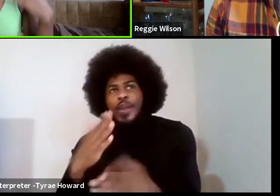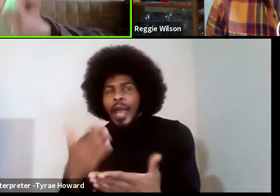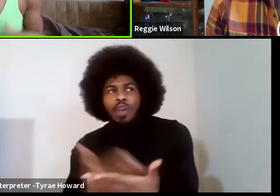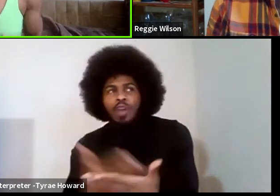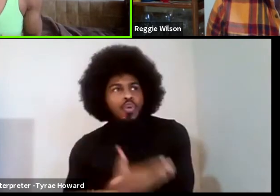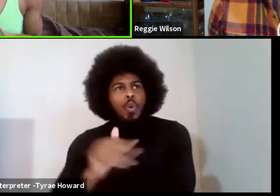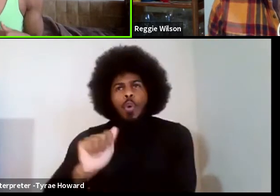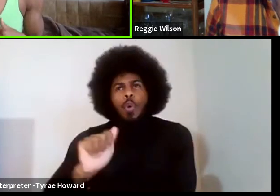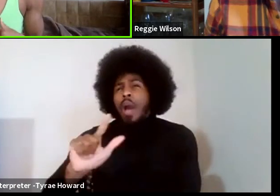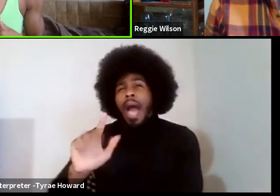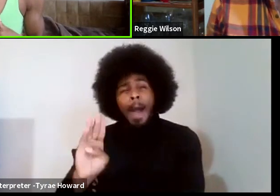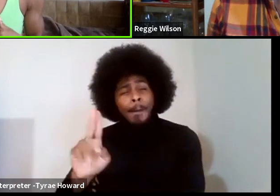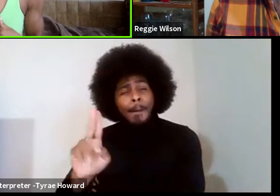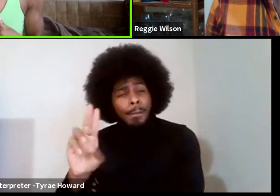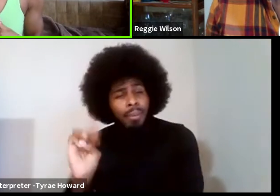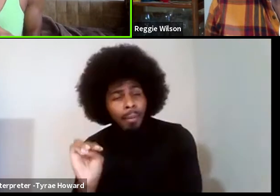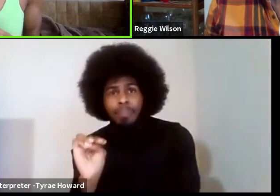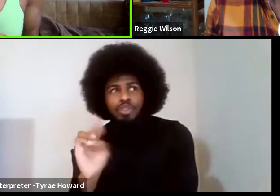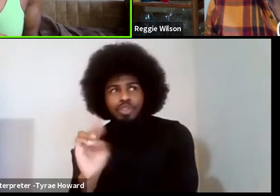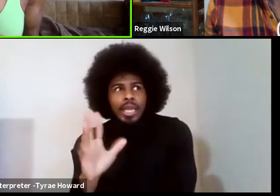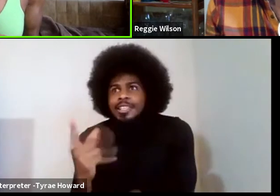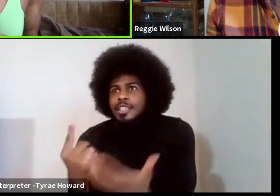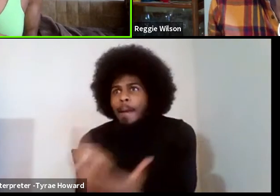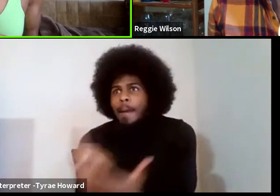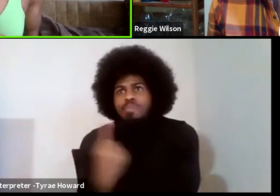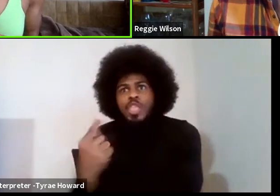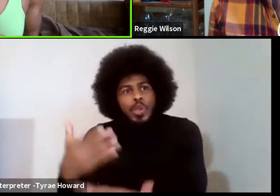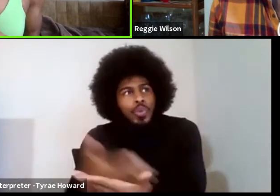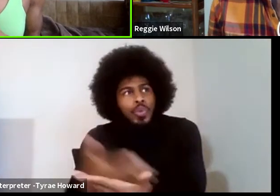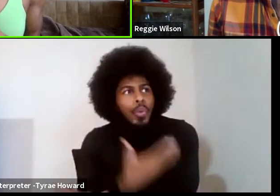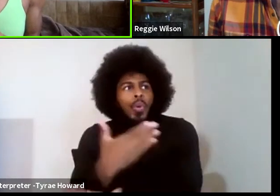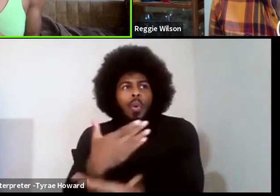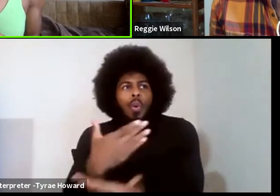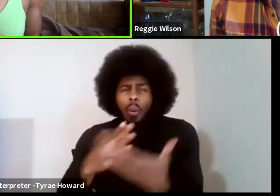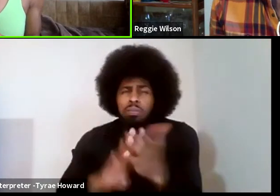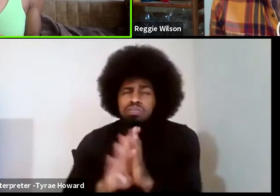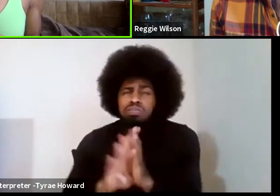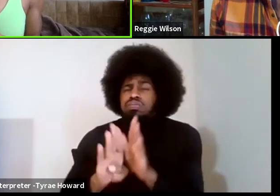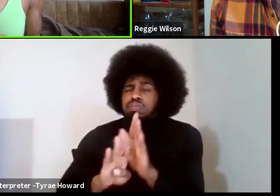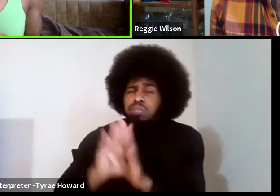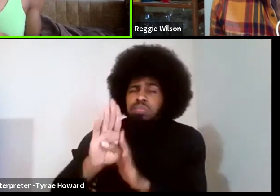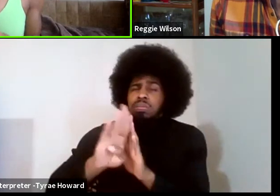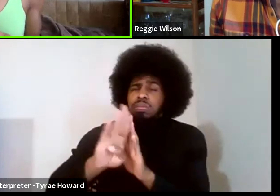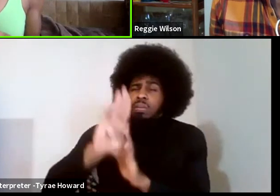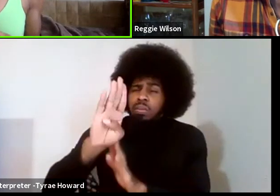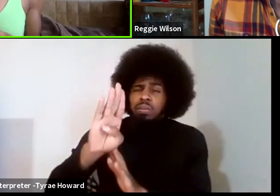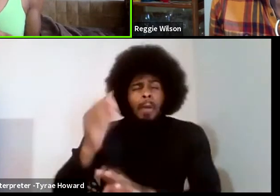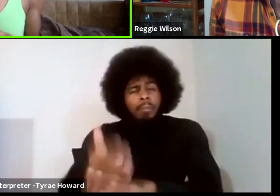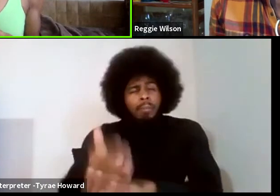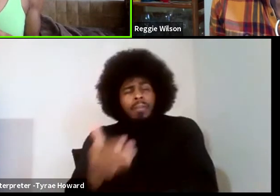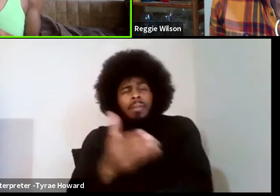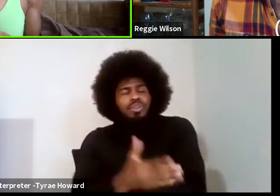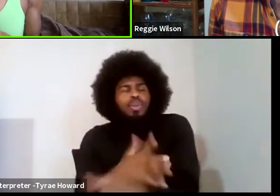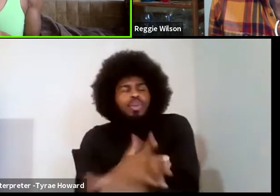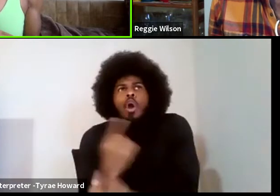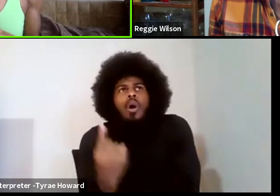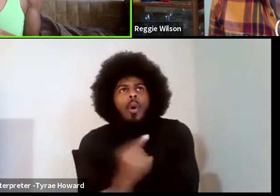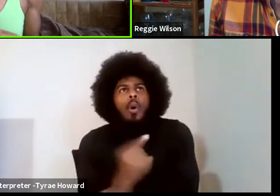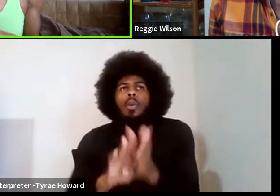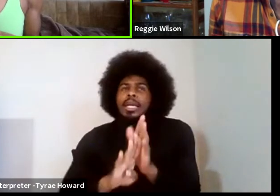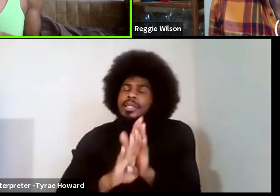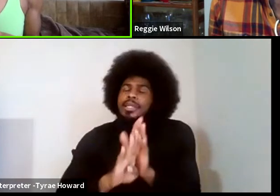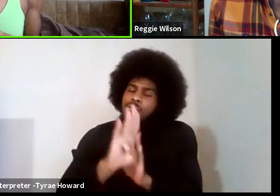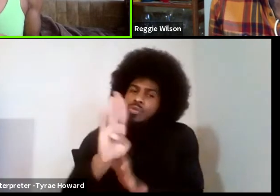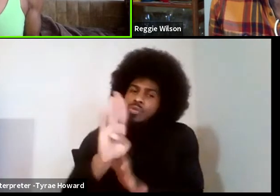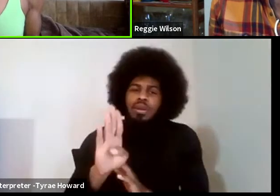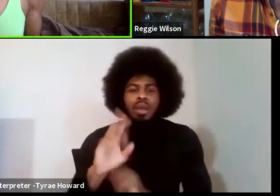gothic phase that she's going through. And so we're always emerging. And I almost feel like organizations might look at mentorship